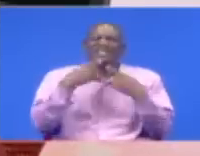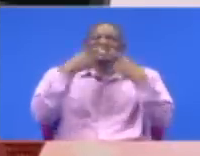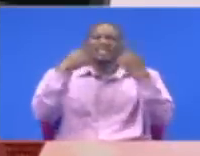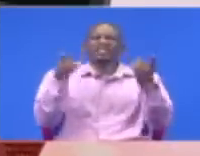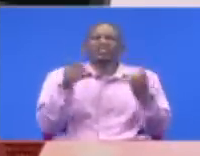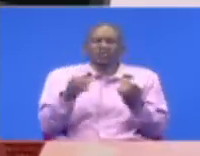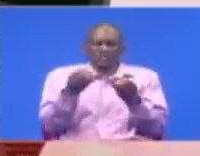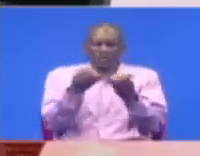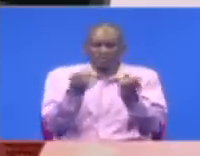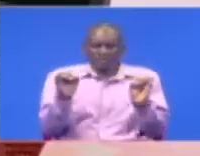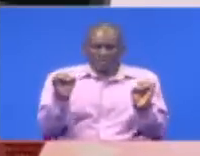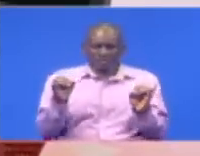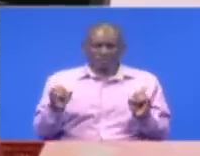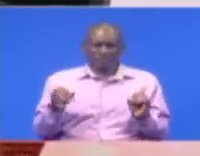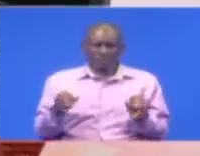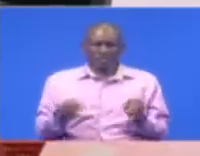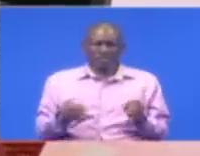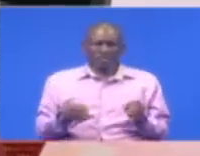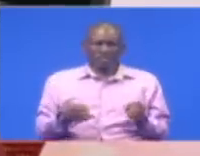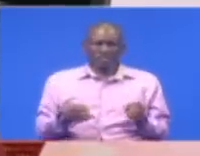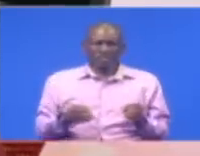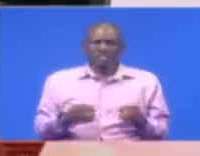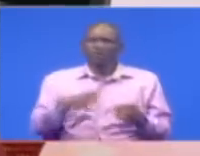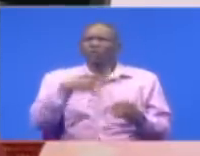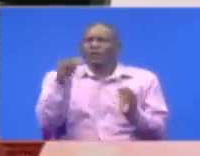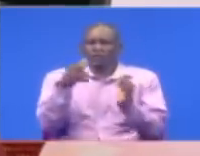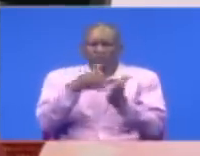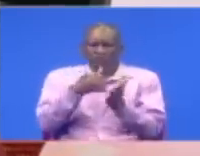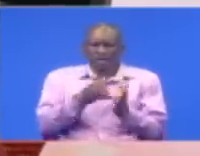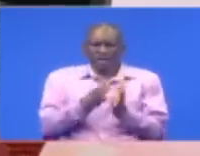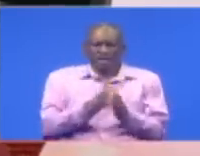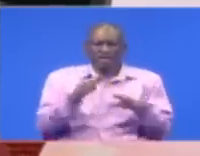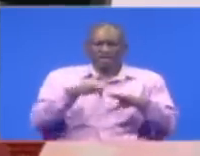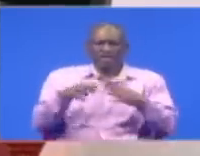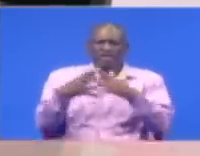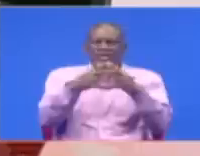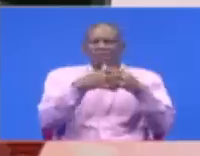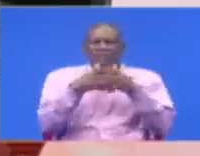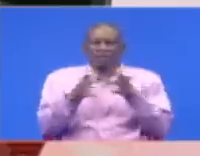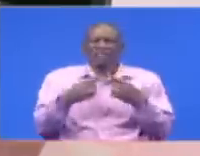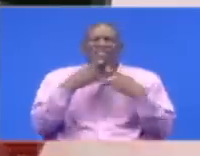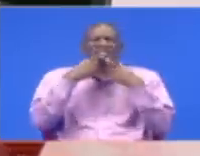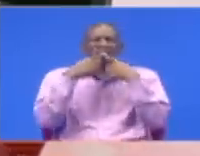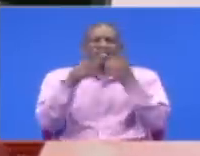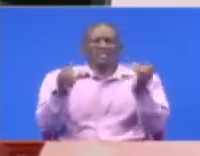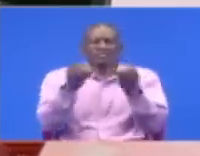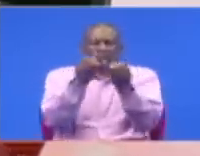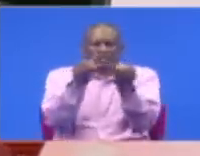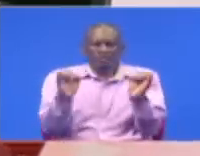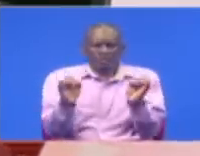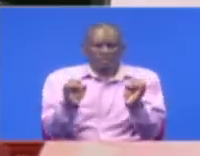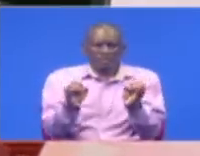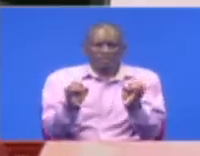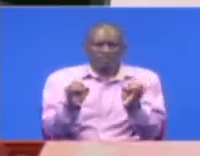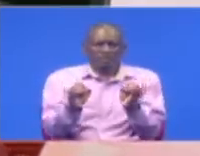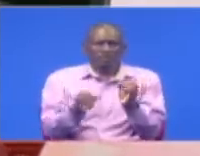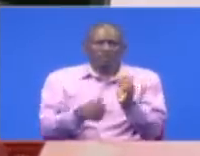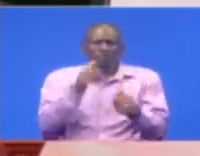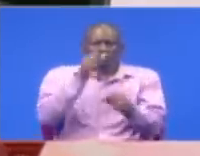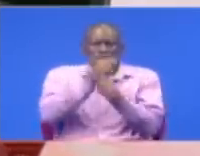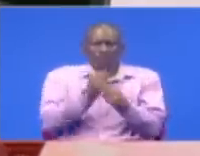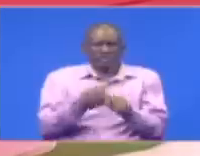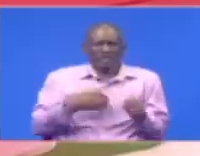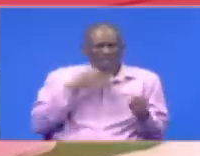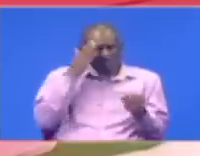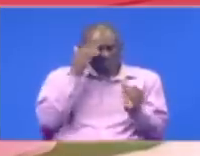of Independence, he ran away with it. And in America, the Declaration of Independence, which was done, I think,